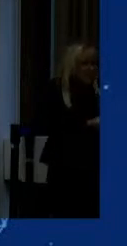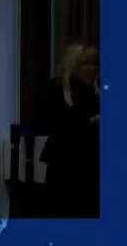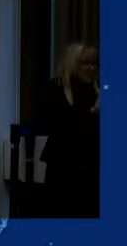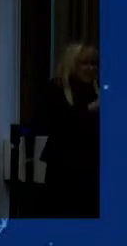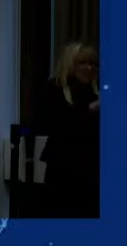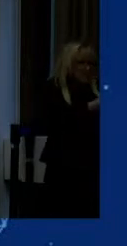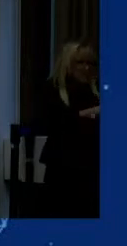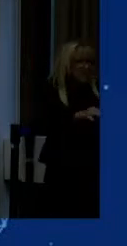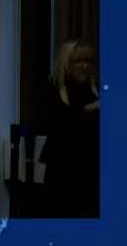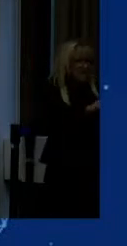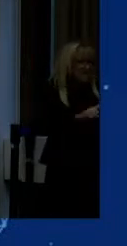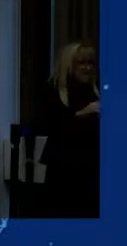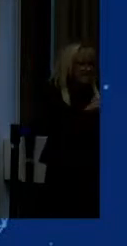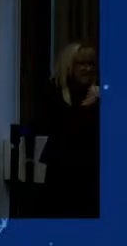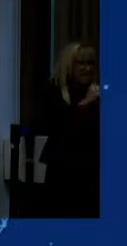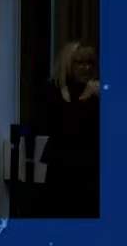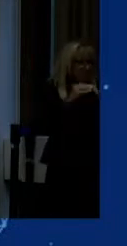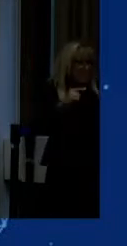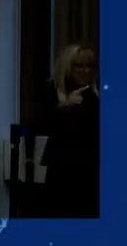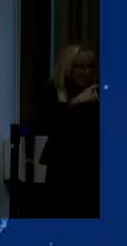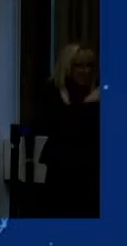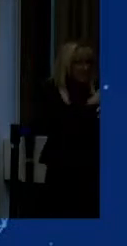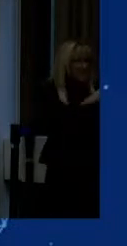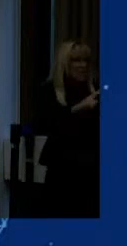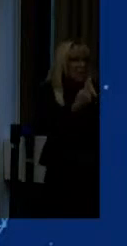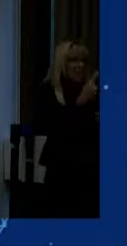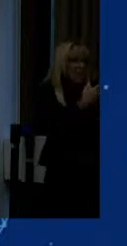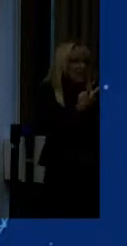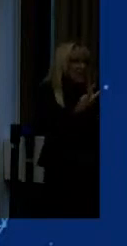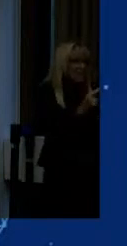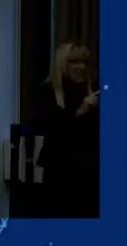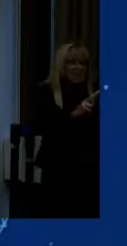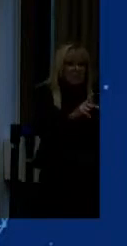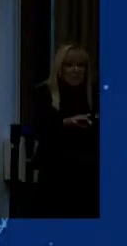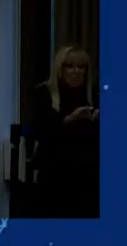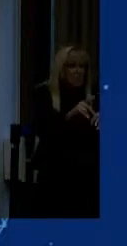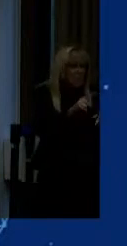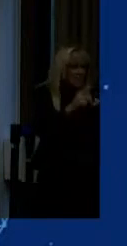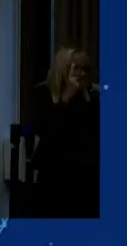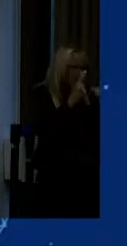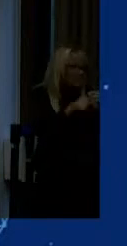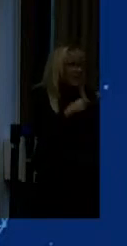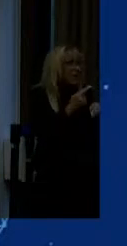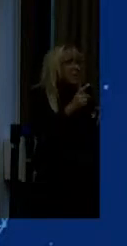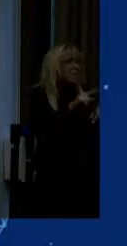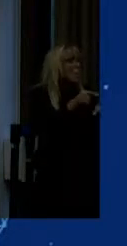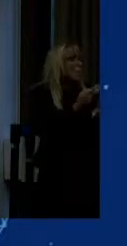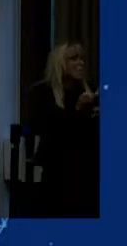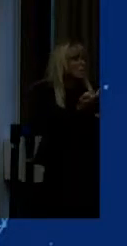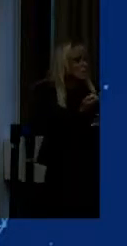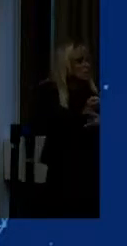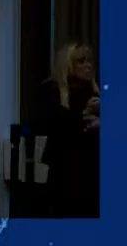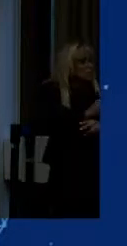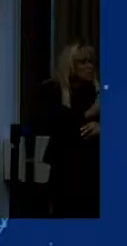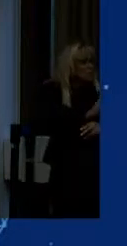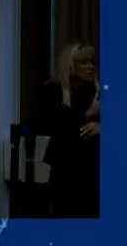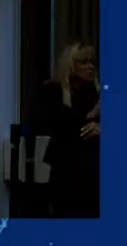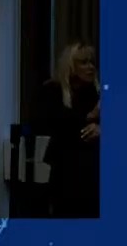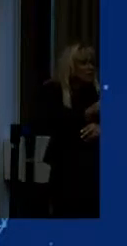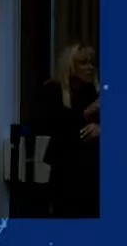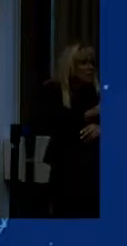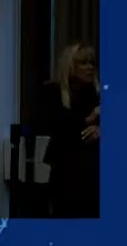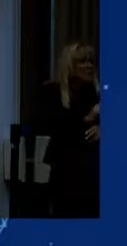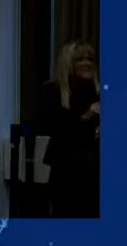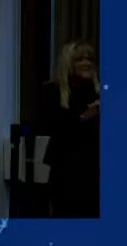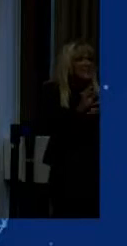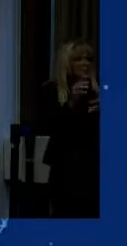different levels of complexity. But one thing that's really important to consider when using ChatGPT, especially in the classroom when